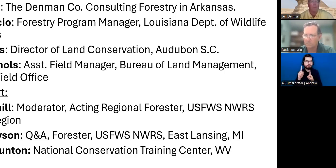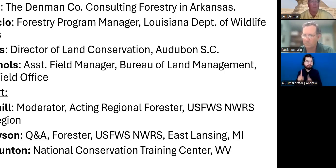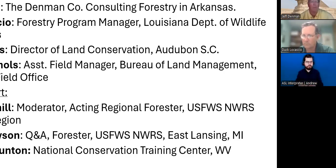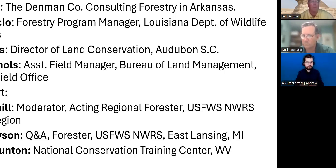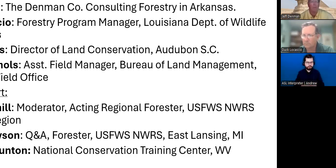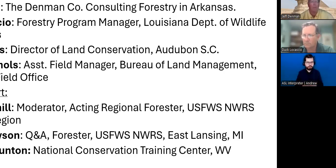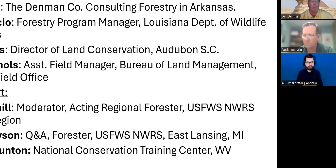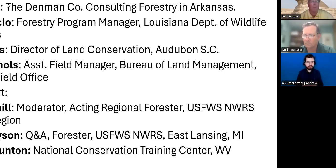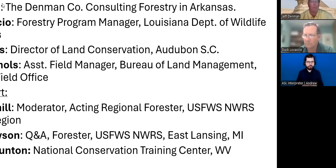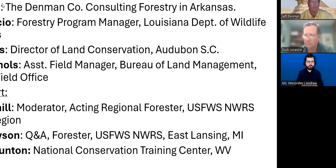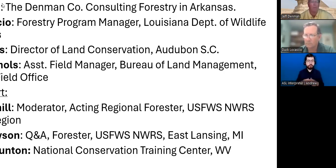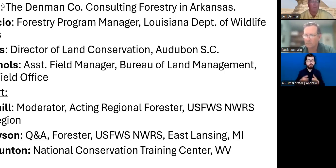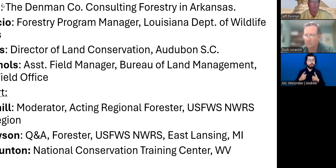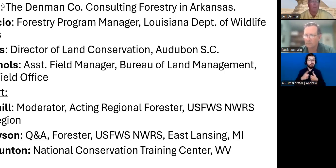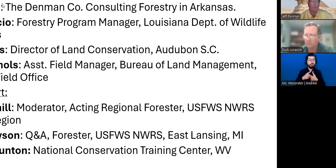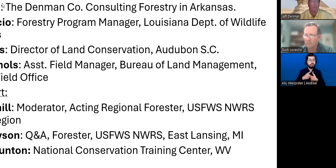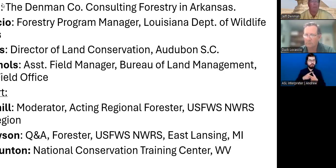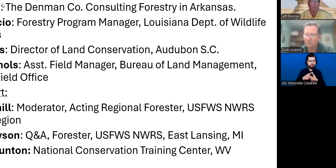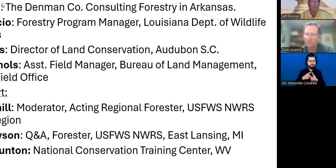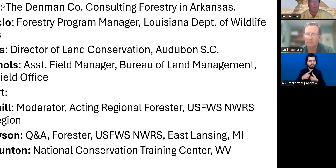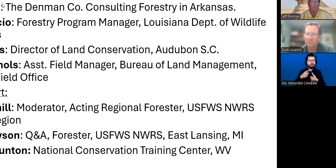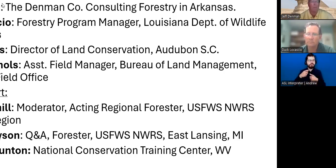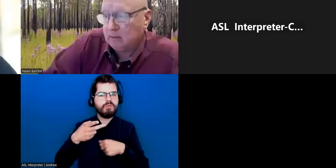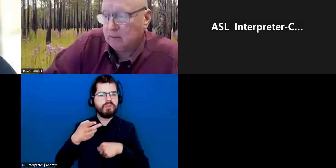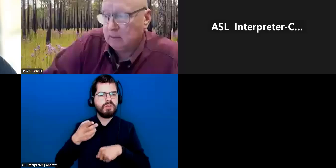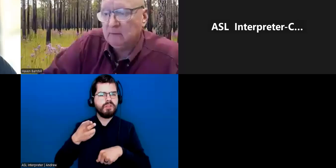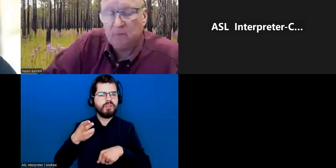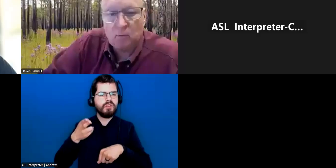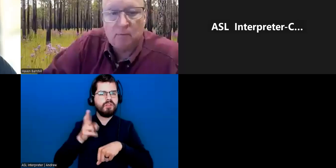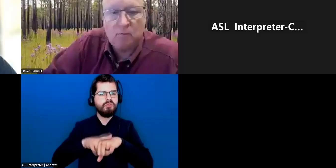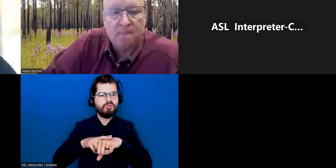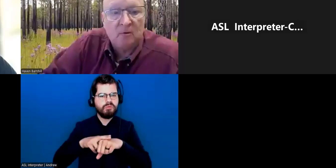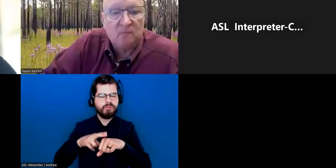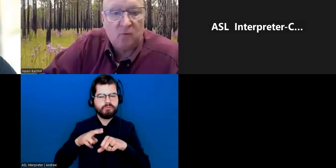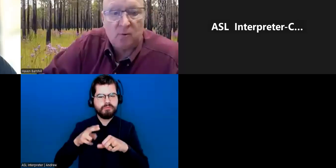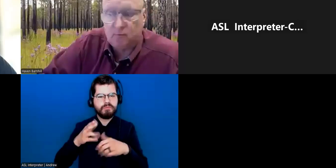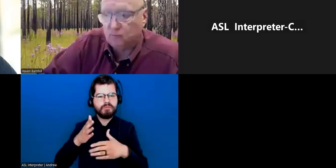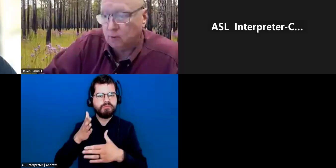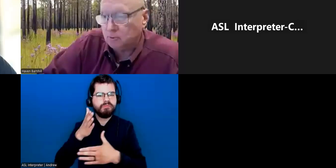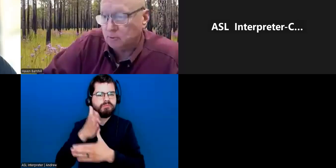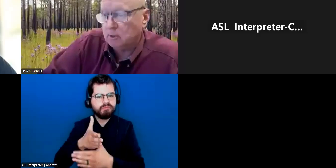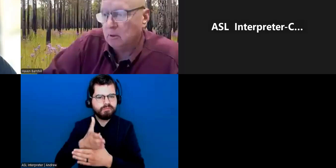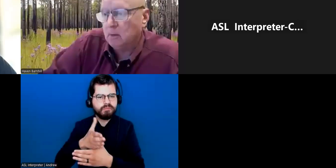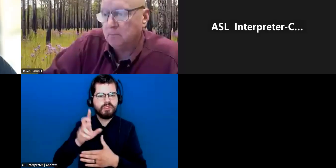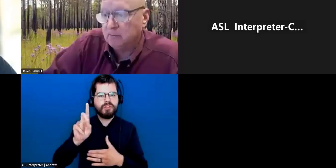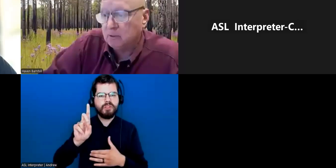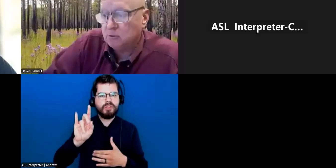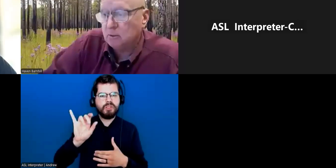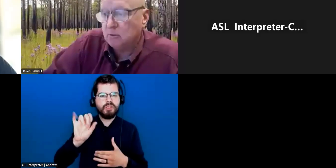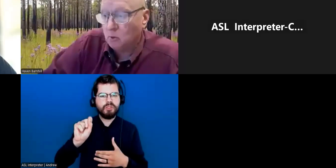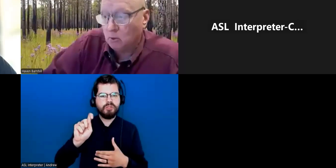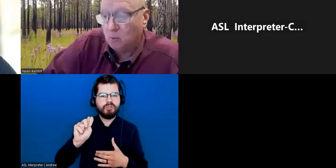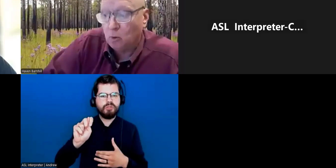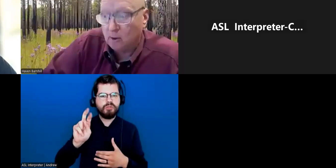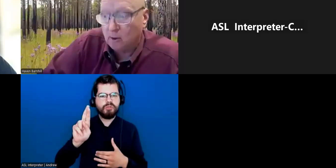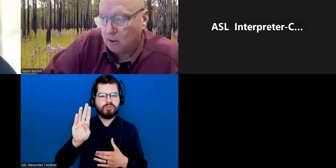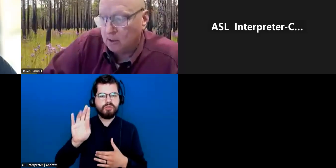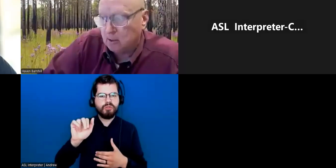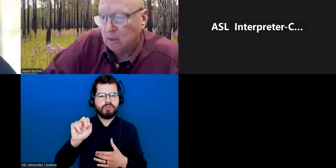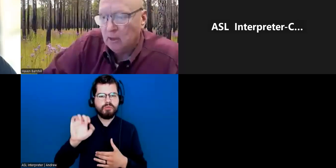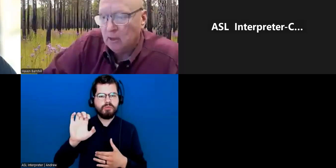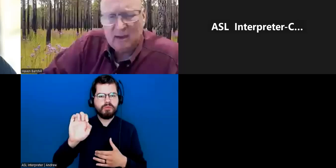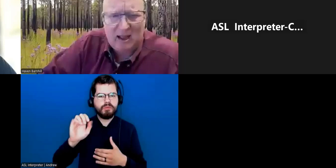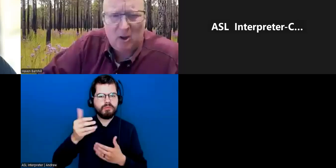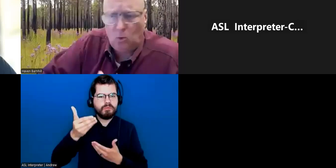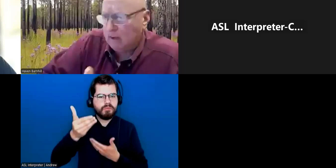the natural disturbance processes that significantly influence forest structure and composition in your work